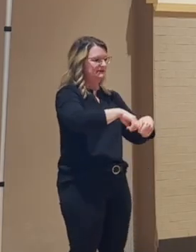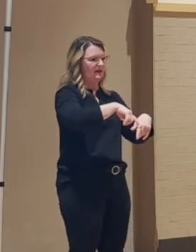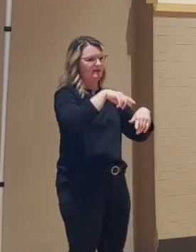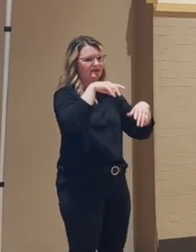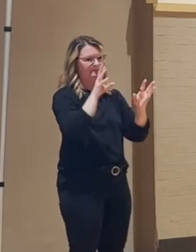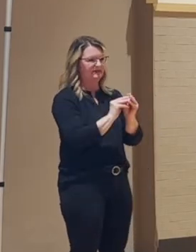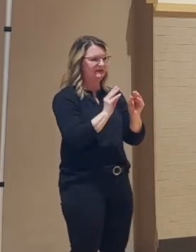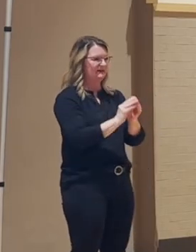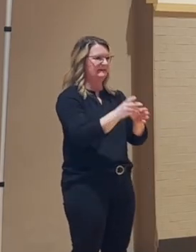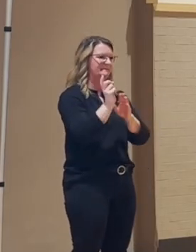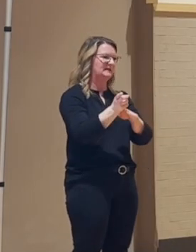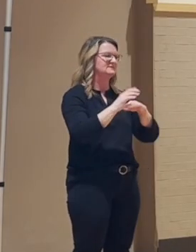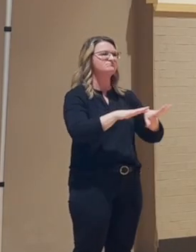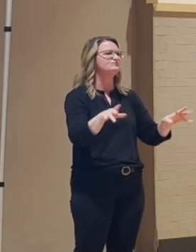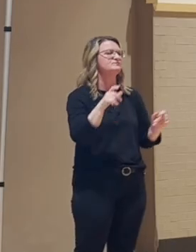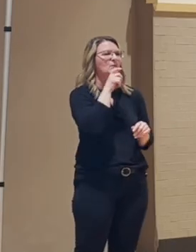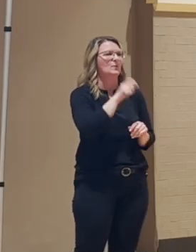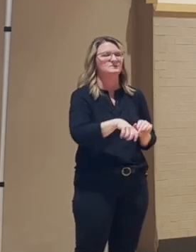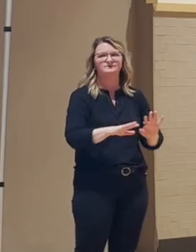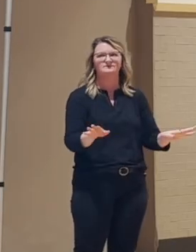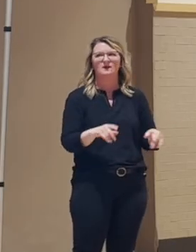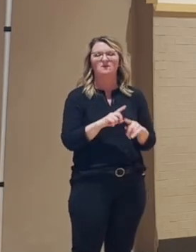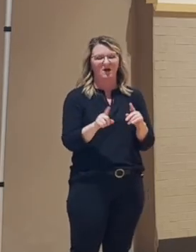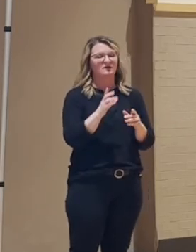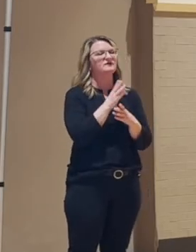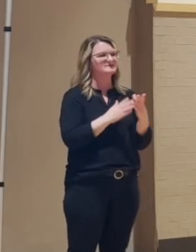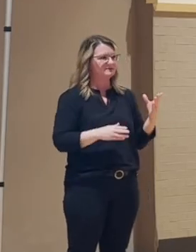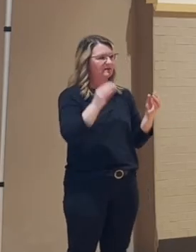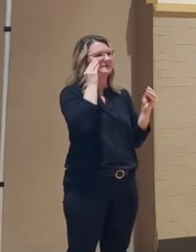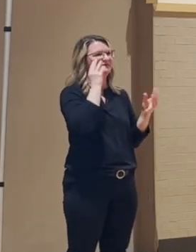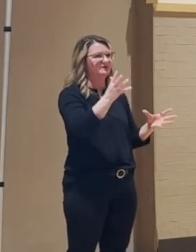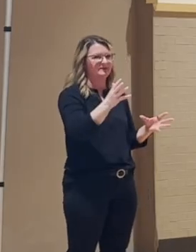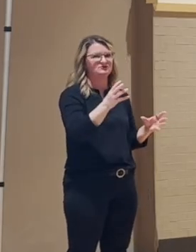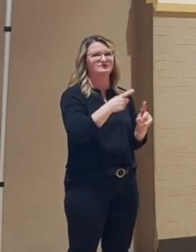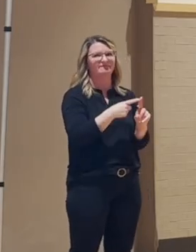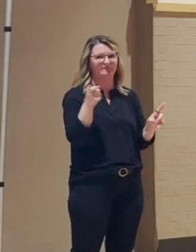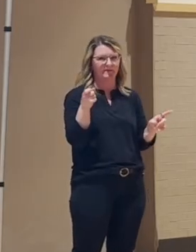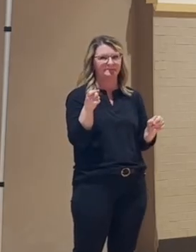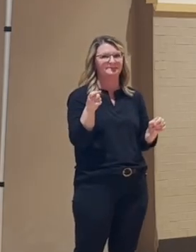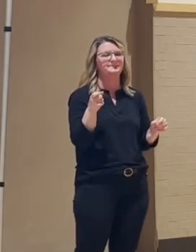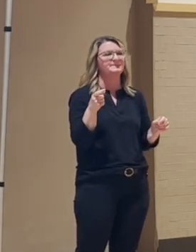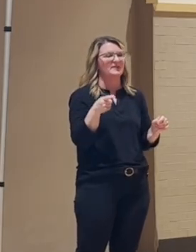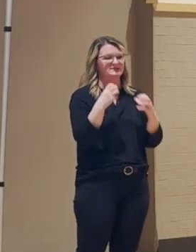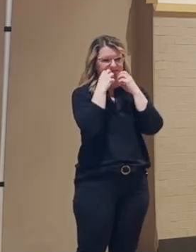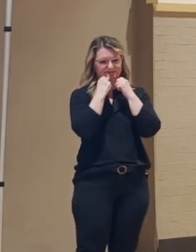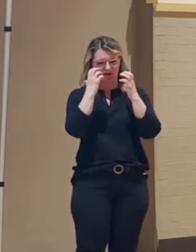minutes. Although we will have some of the information from our